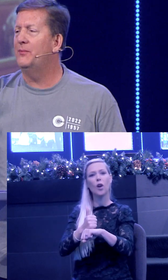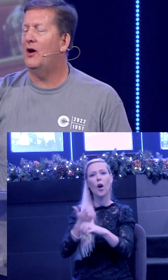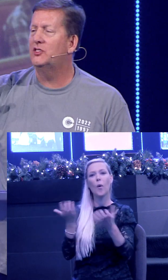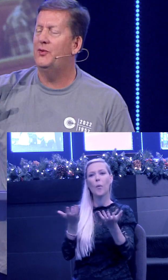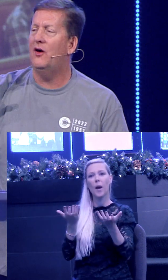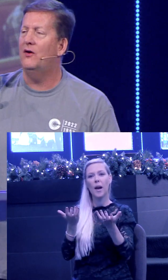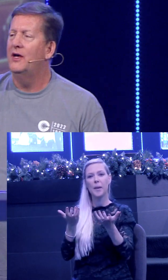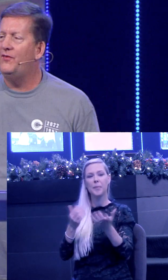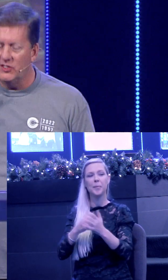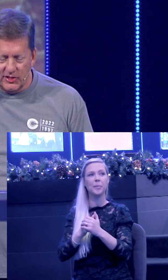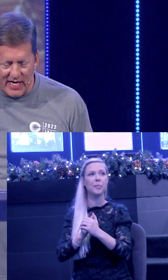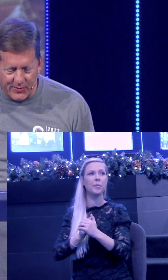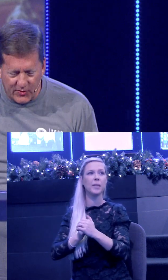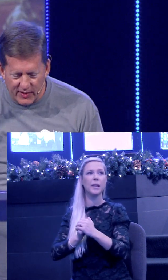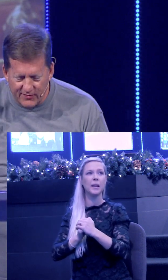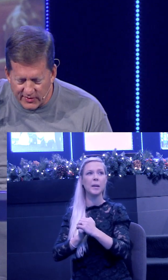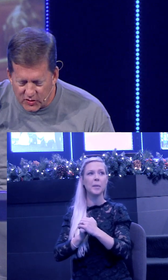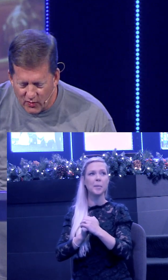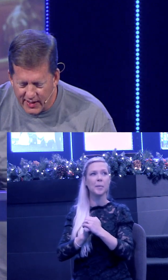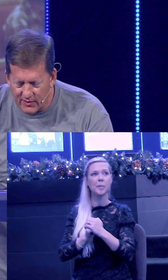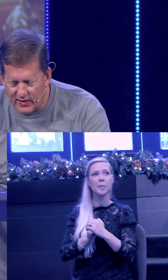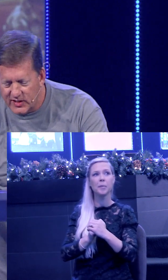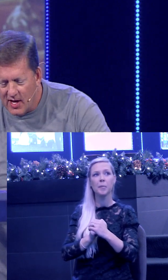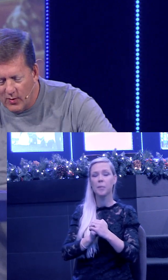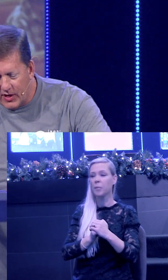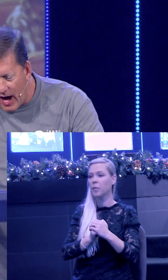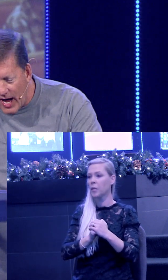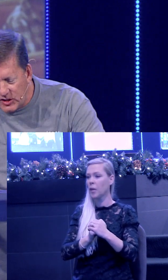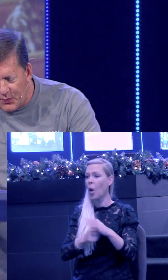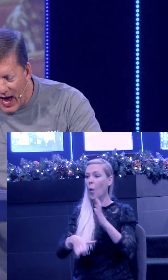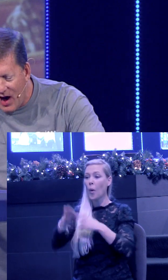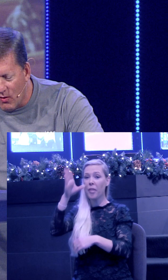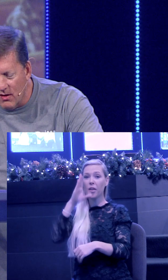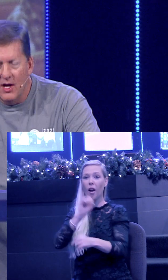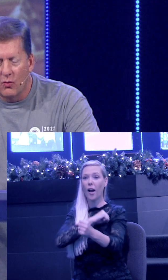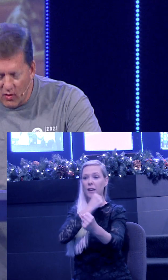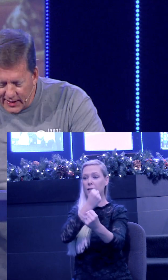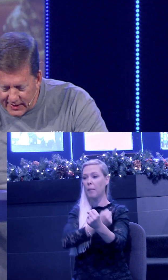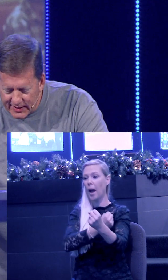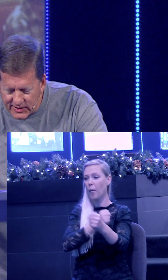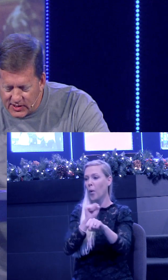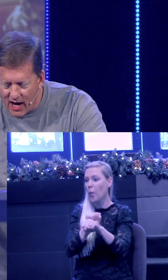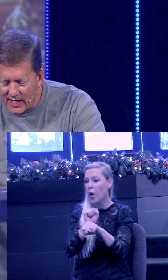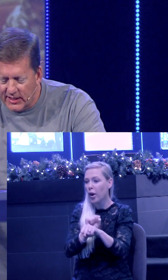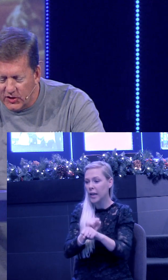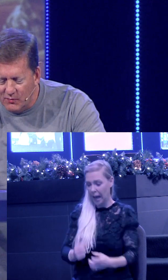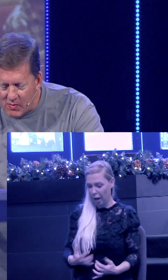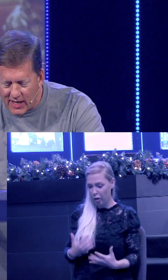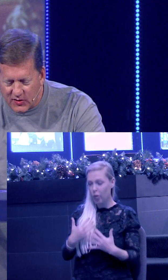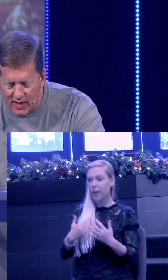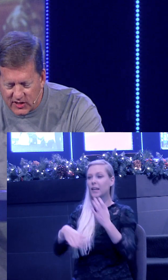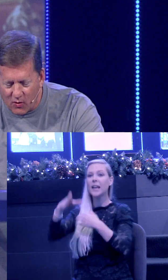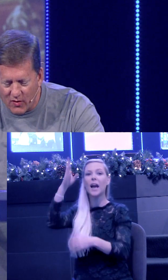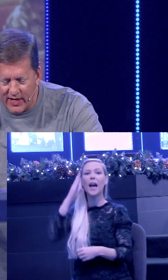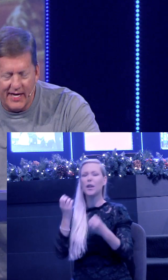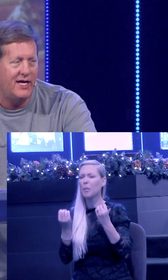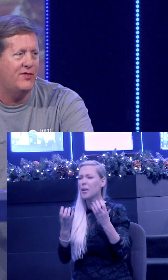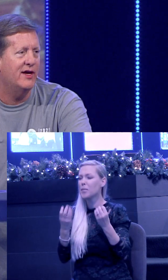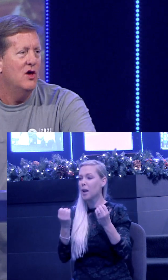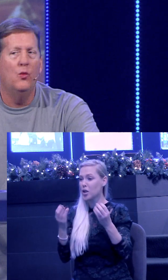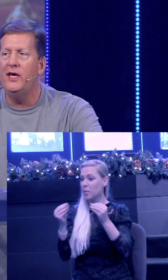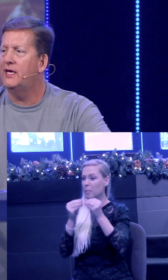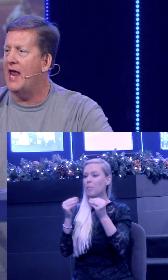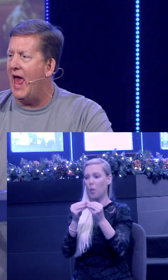scripture from the Apostle Paul, Ephesians chapter 3, verse 20. It reads, "With God's power working in us, God can do much, much more than